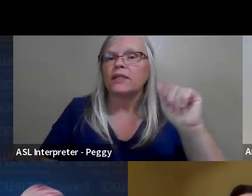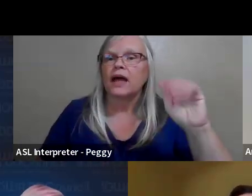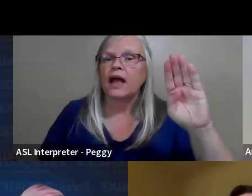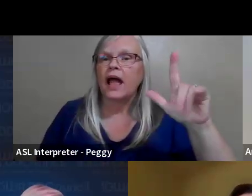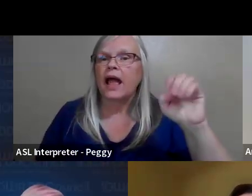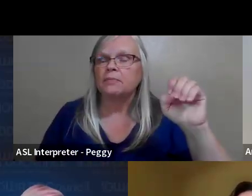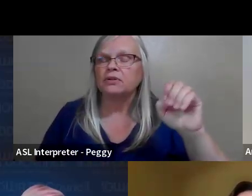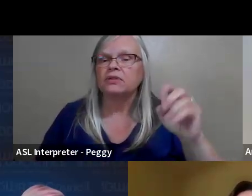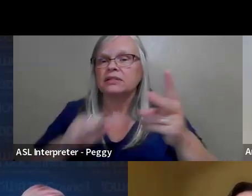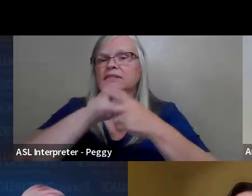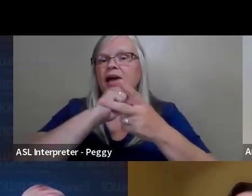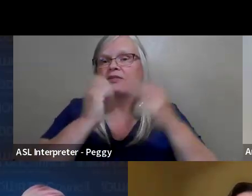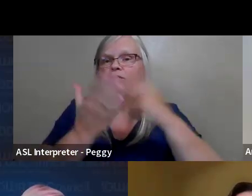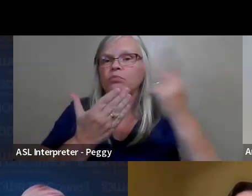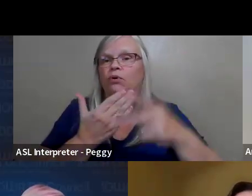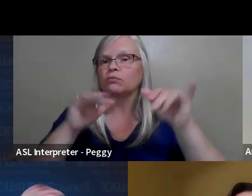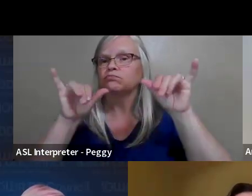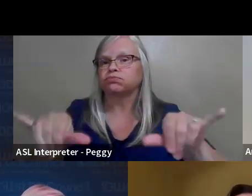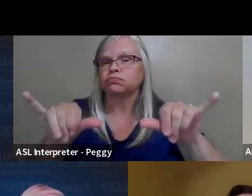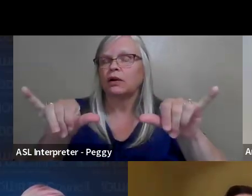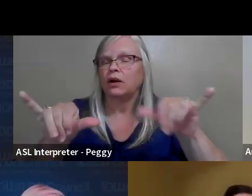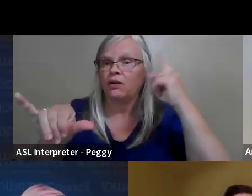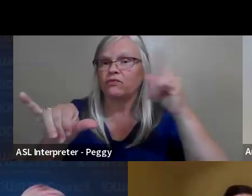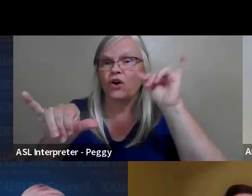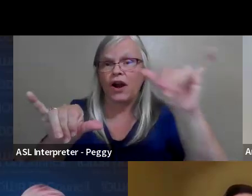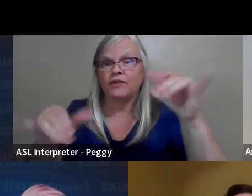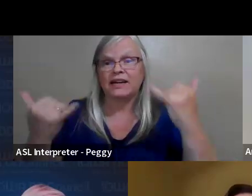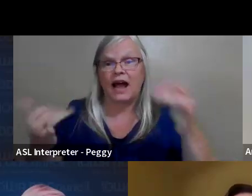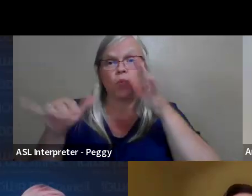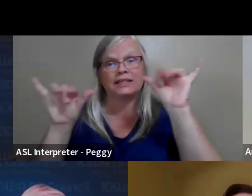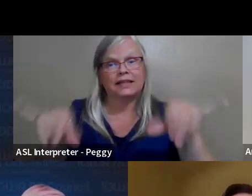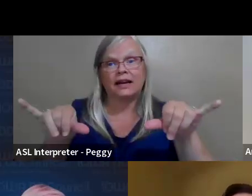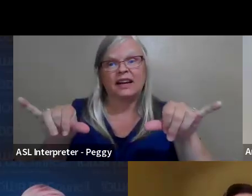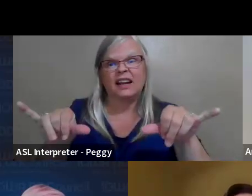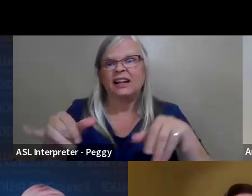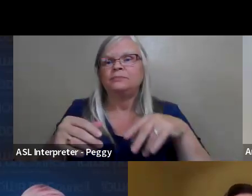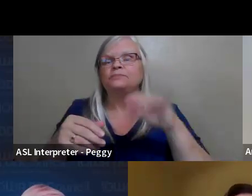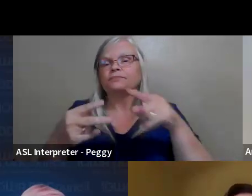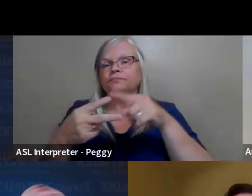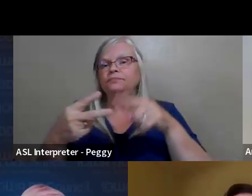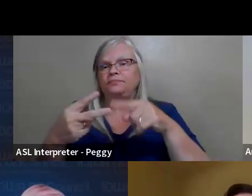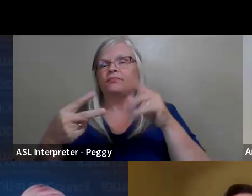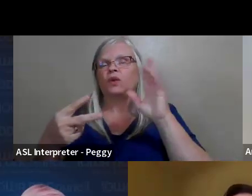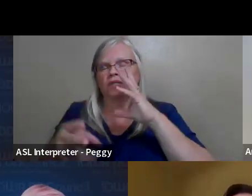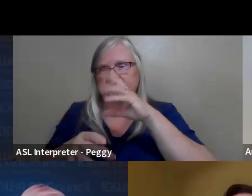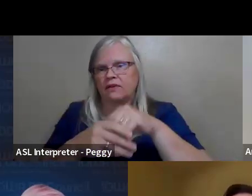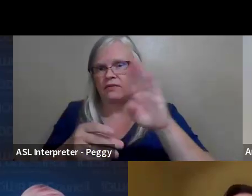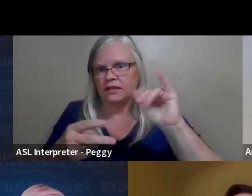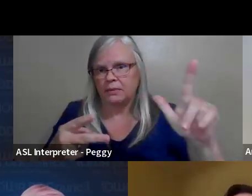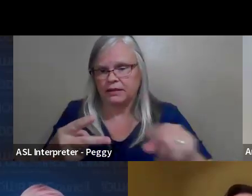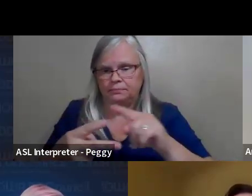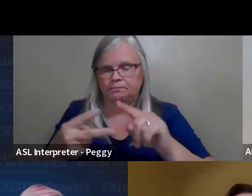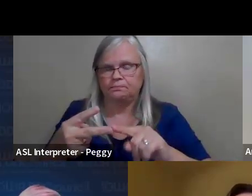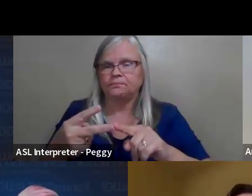programs, those are here forever. They've been made permanent. So those two little nuggets were included in the bill.